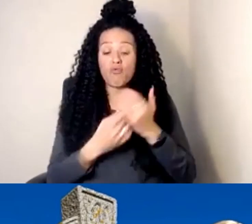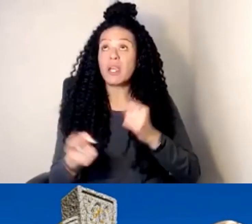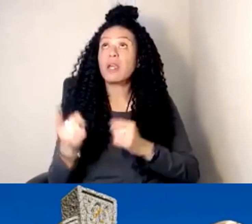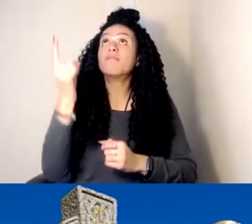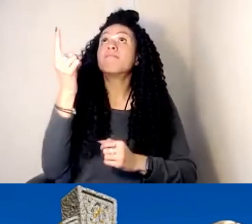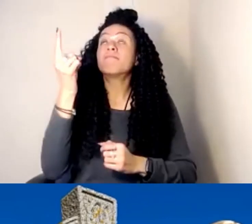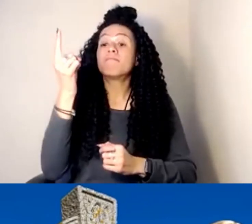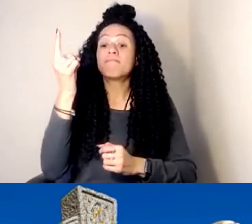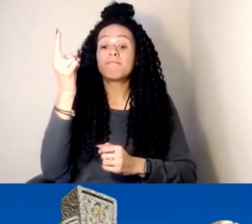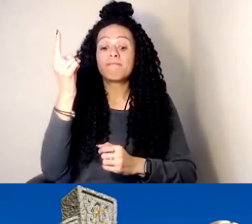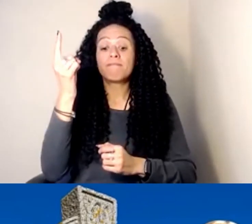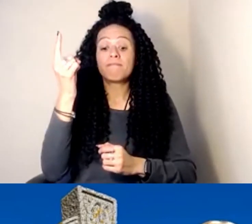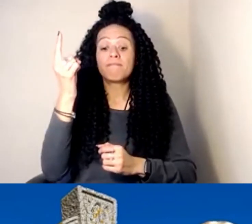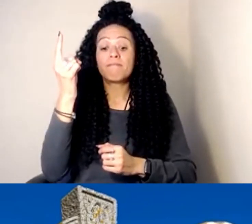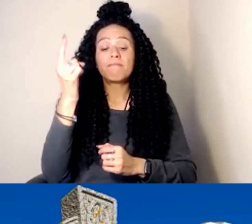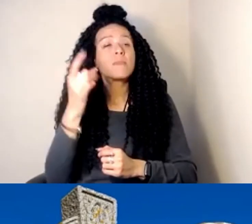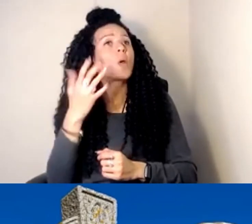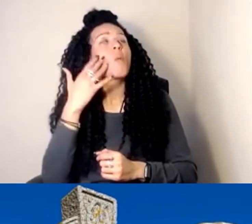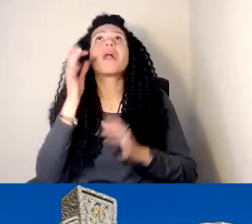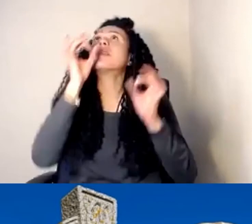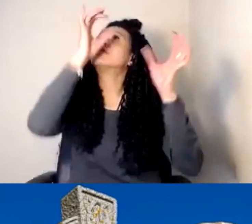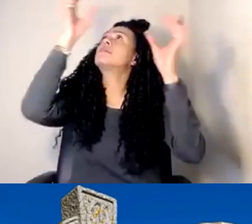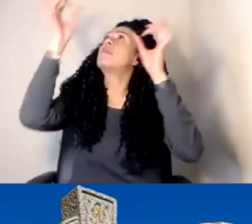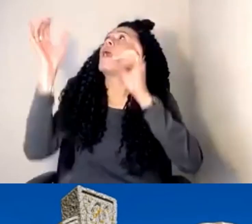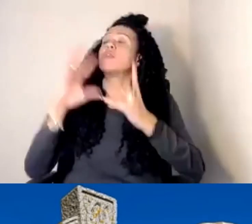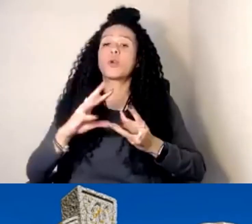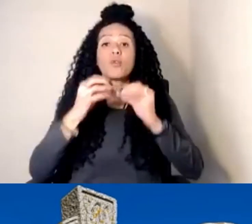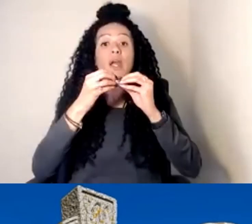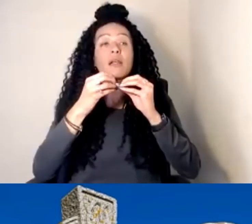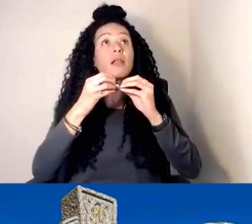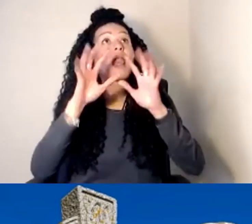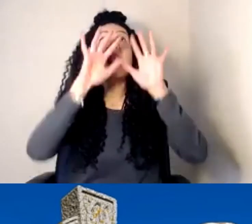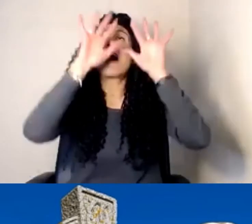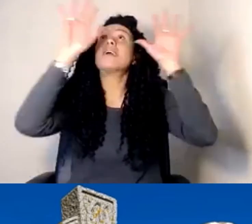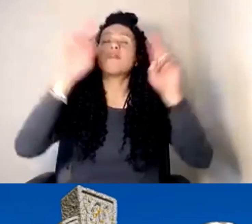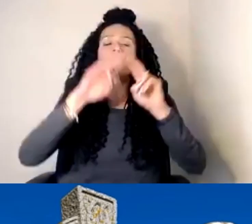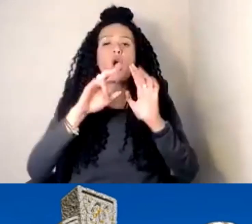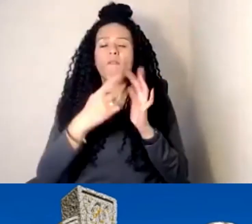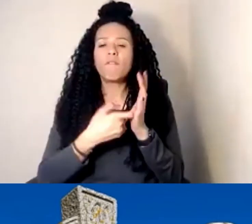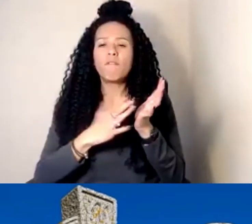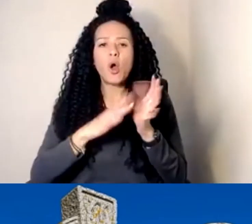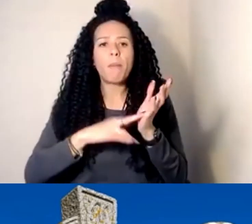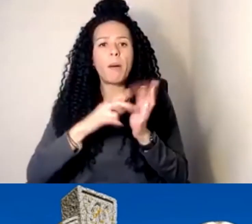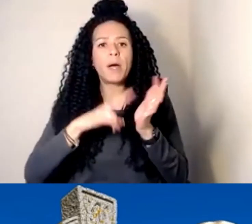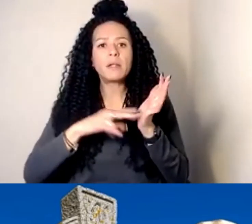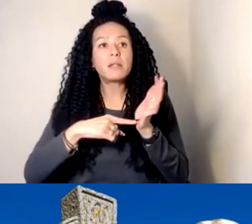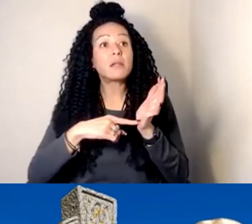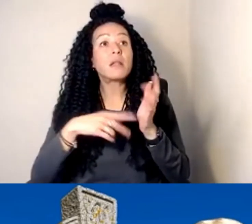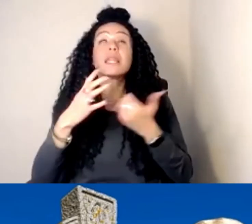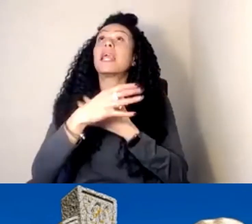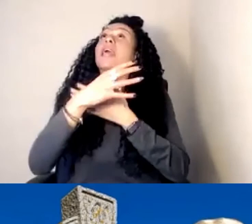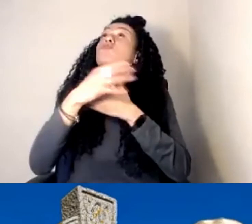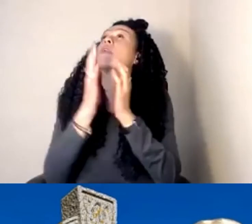glorious. At once when the stars were made lights of the firmament, the angel praised for his wonderful creating,